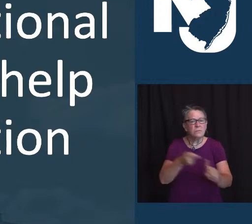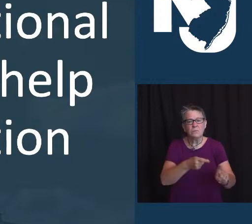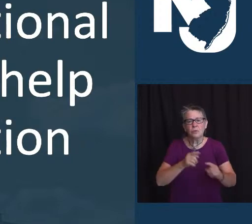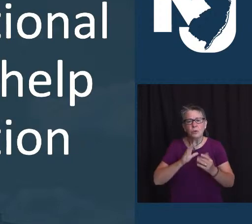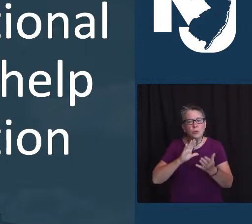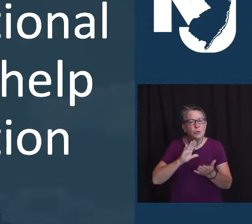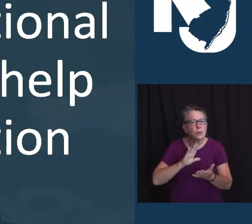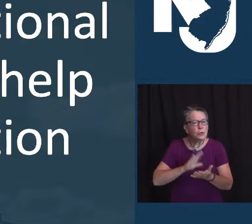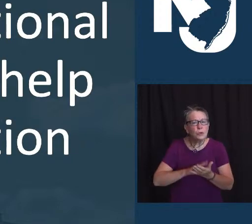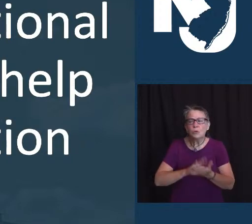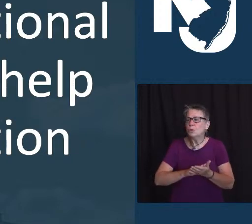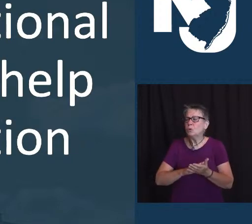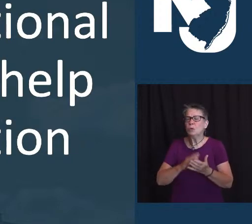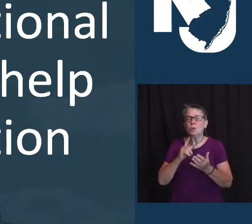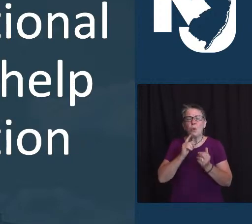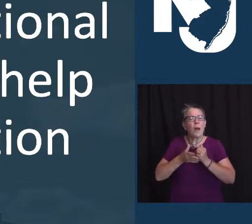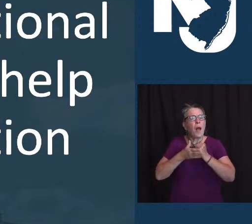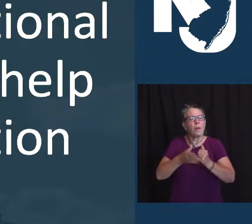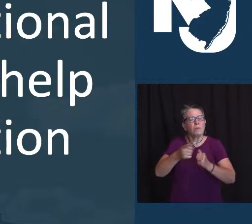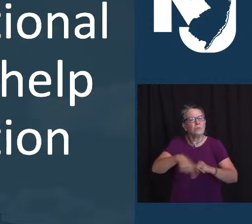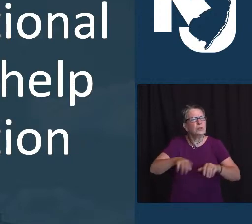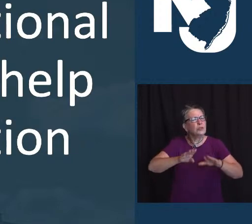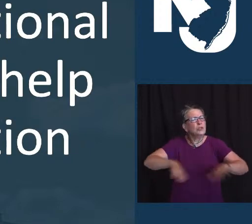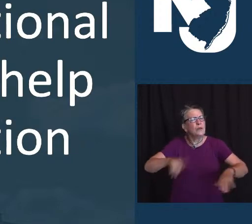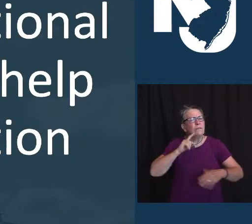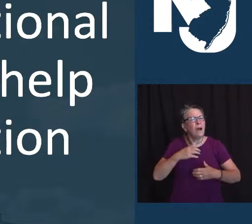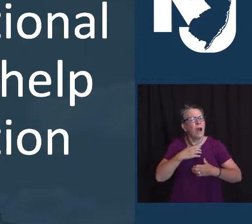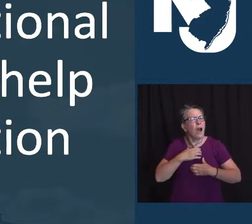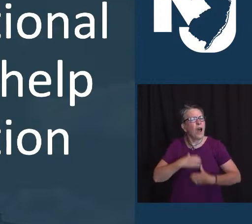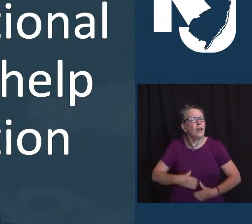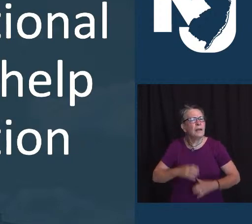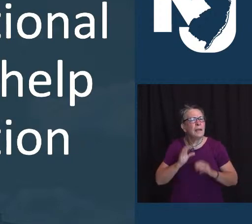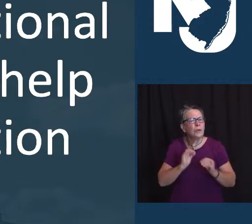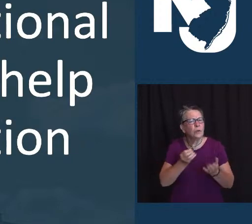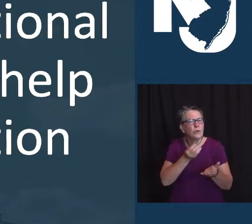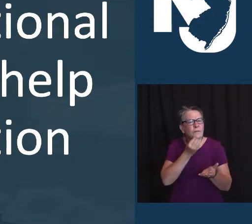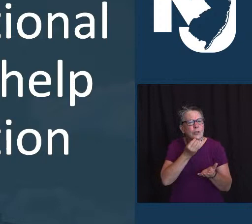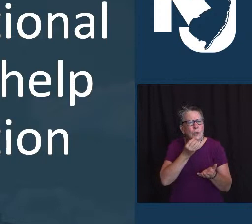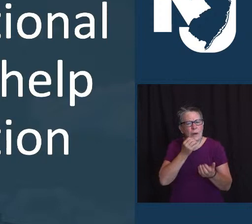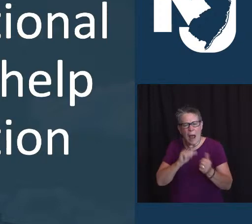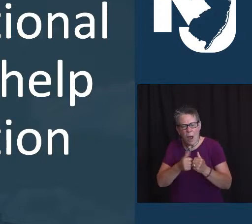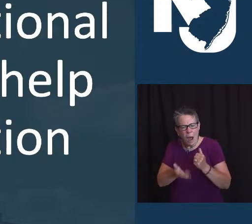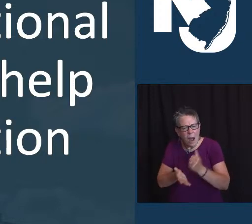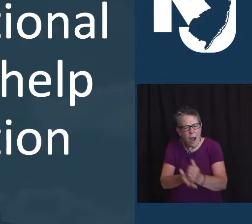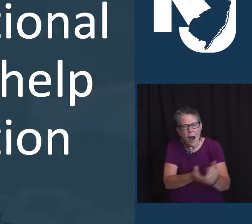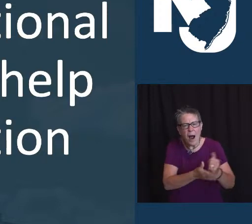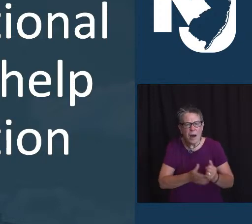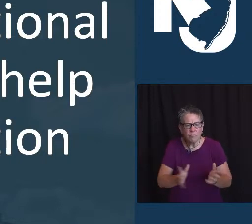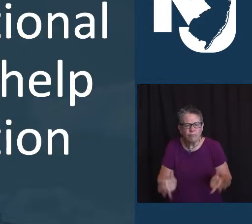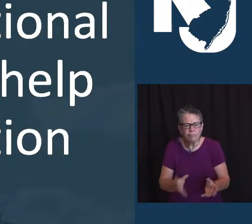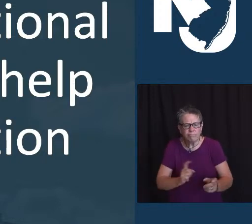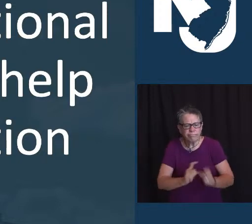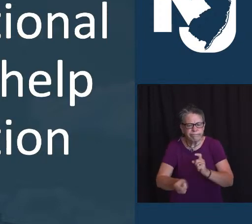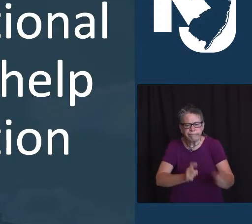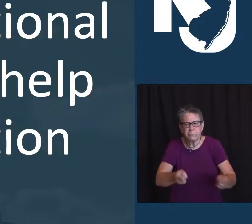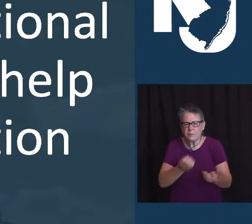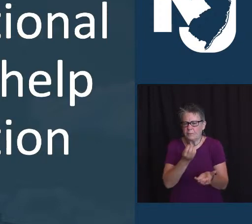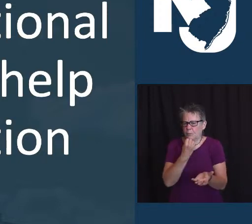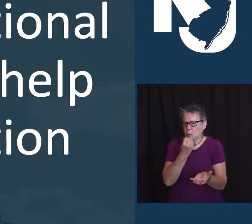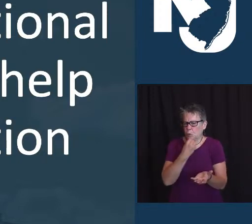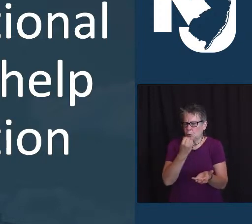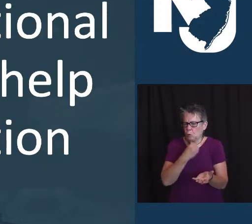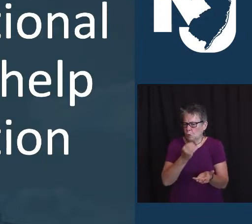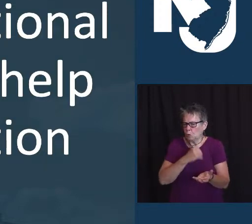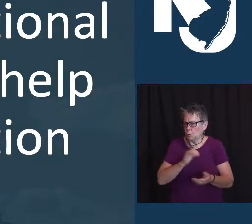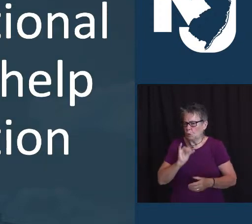their students. This is being done through our implementation of the Hunger-Free Campus Act, which I signed into law 2